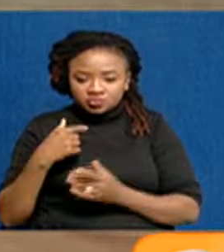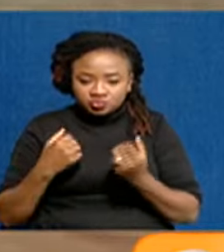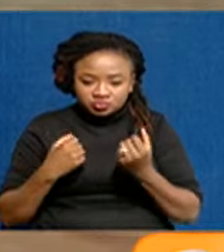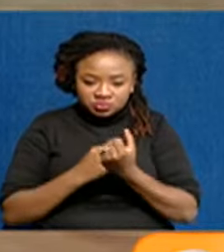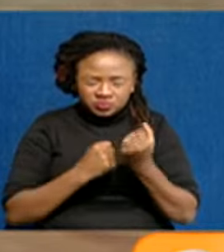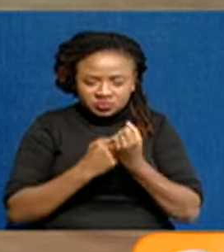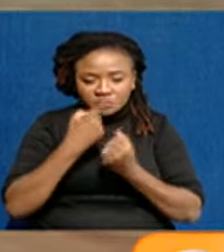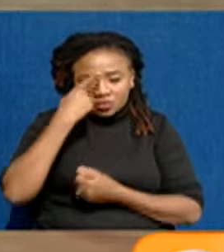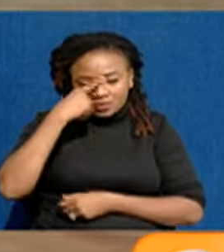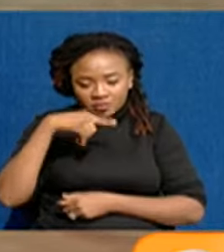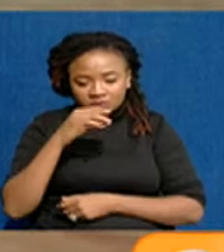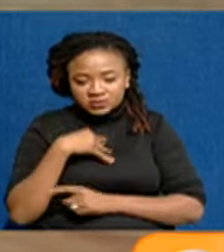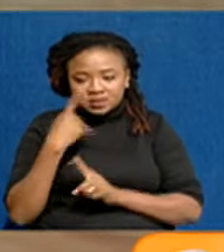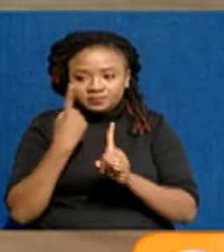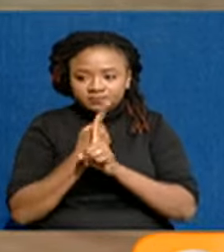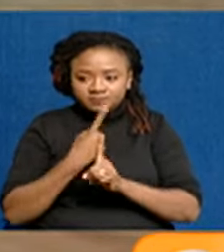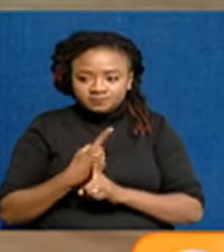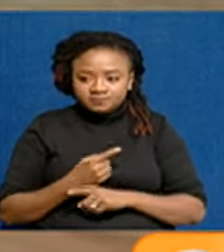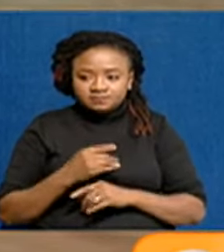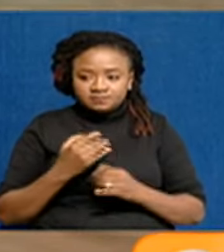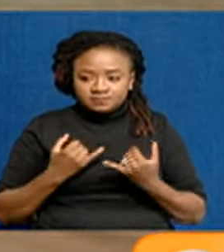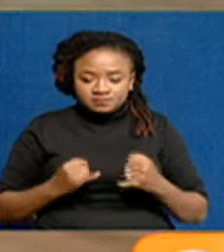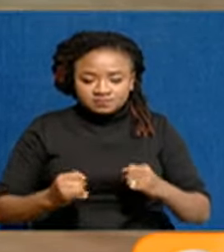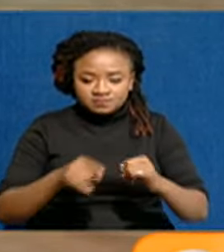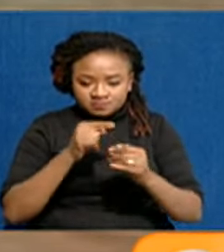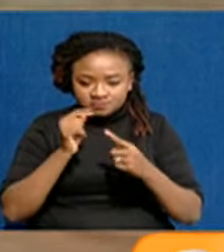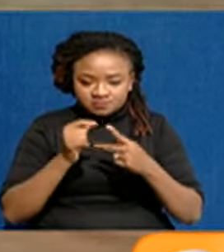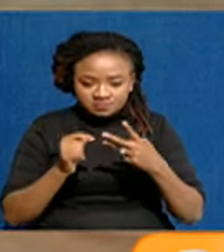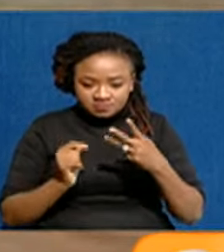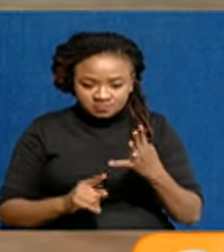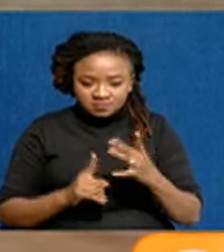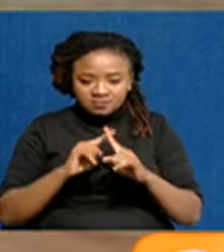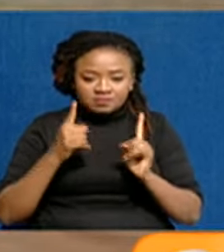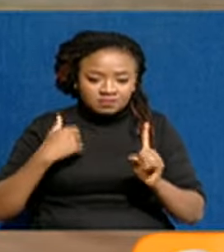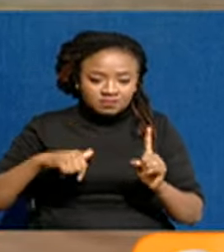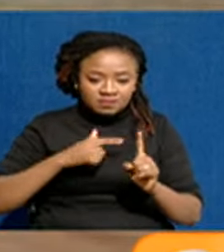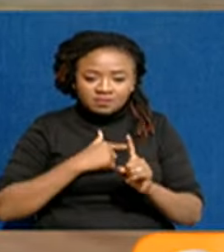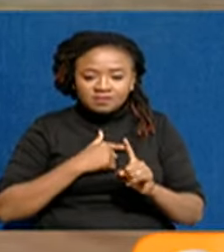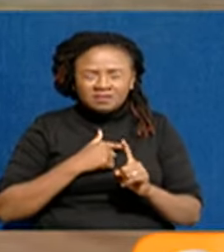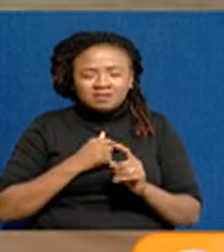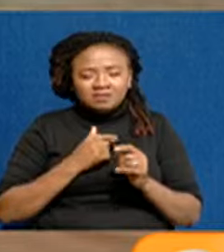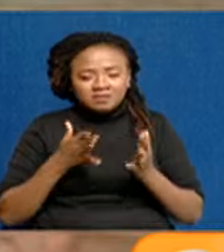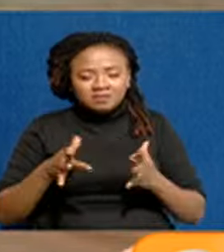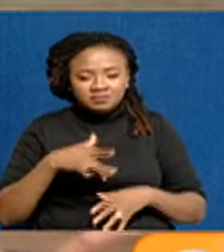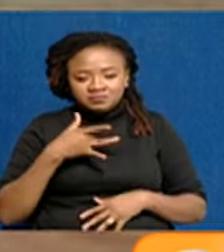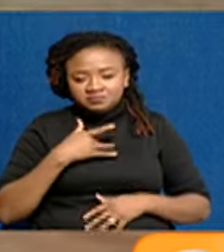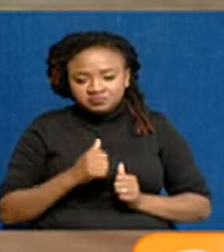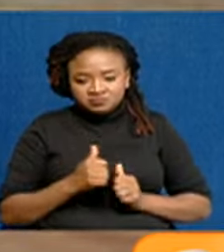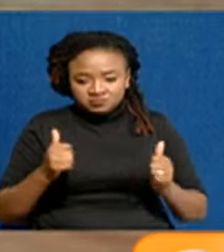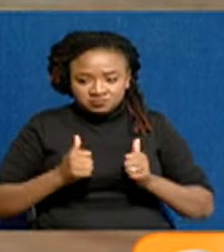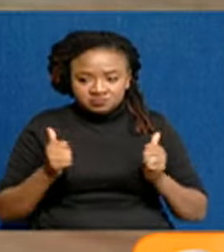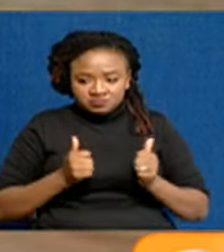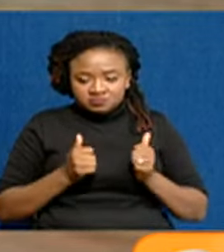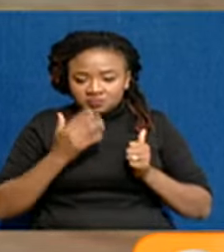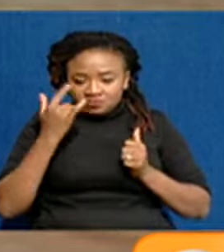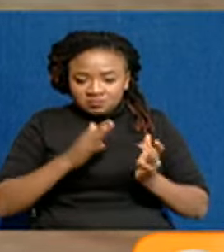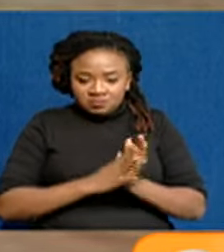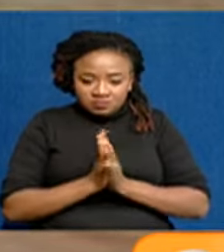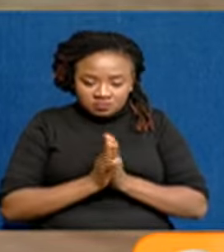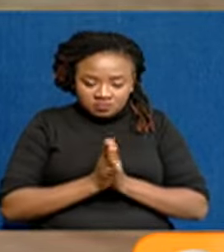are in place that enable and enforce some of these things. We've come a long way, and we're in a good place. Philip, IGAD, the